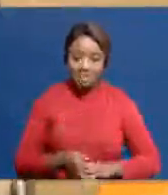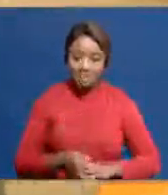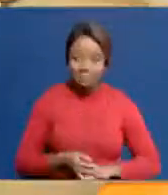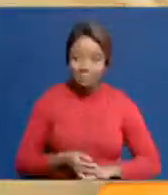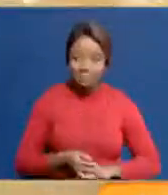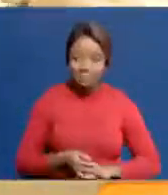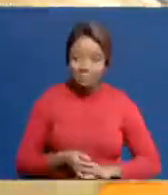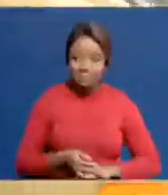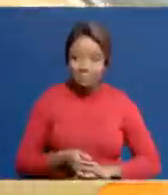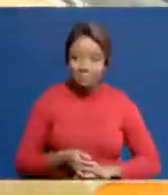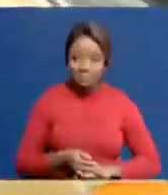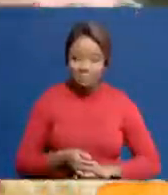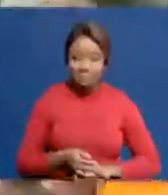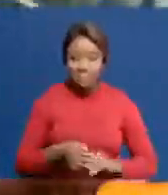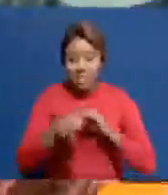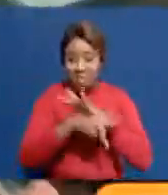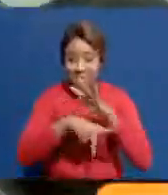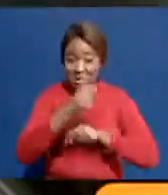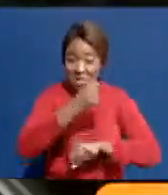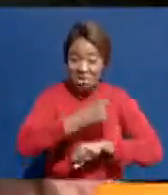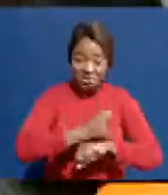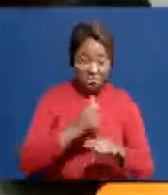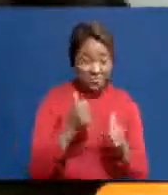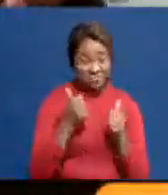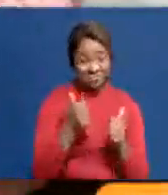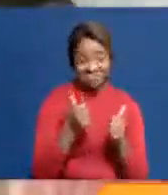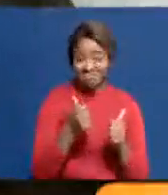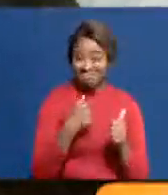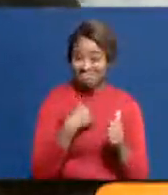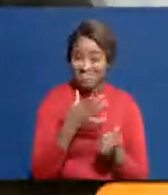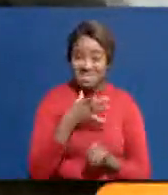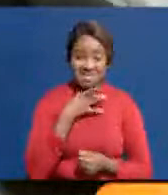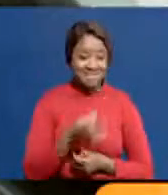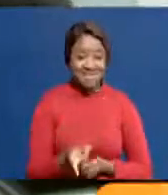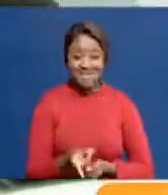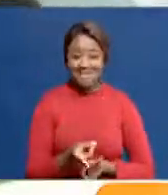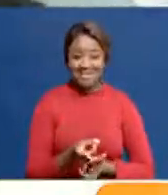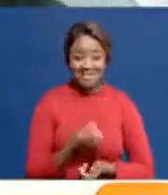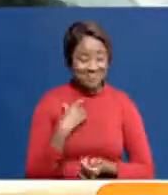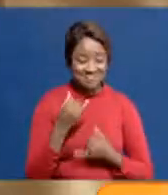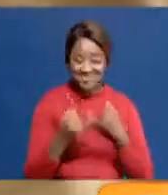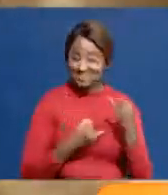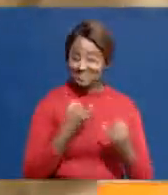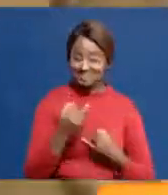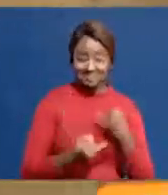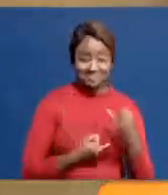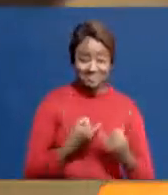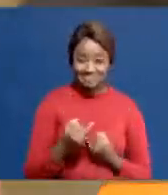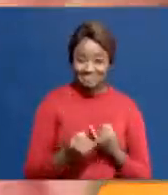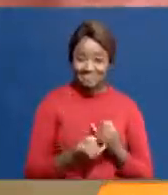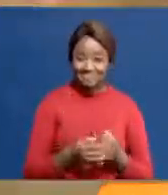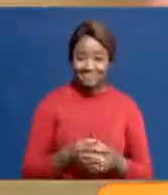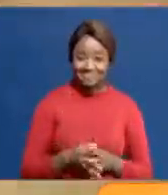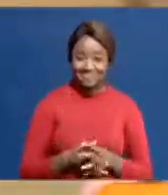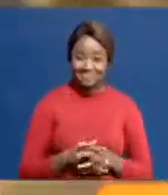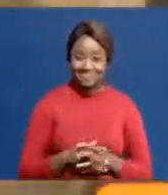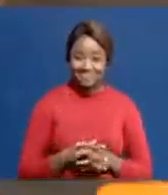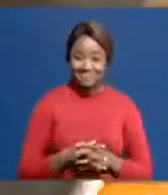so primary, it was good. I like it. And because